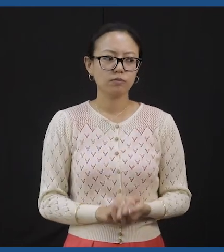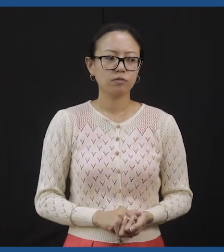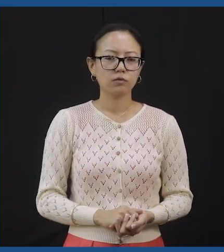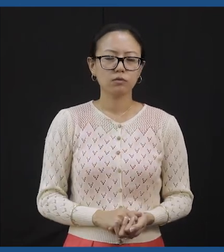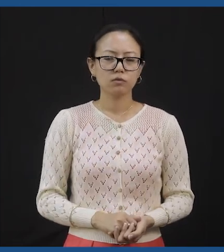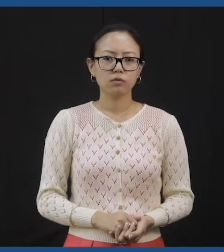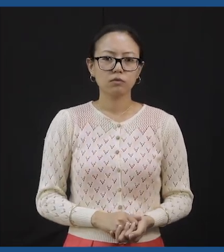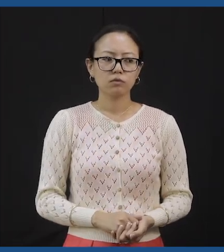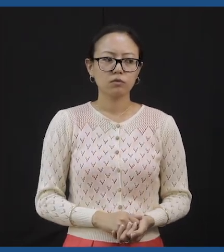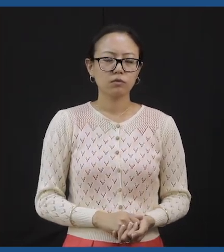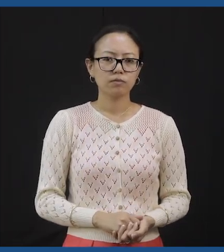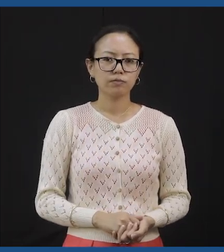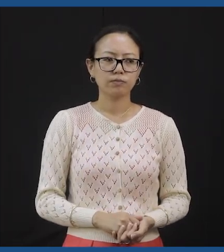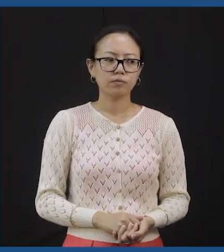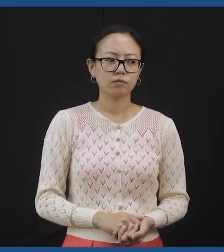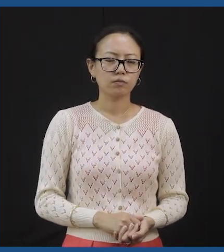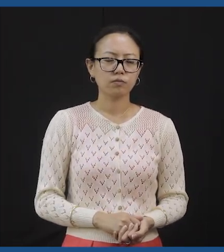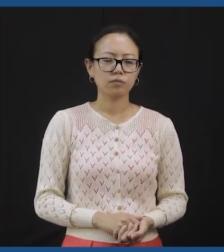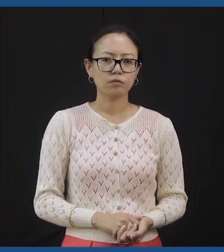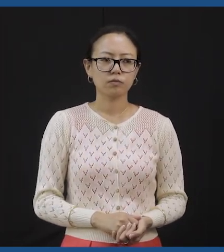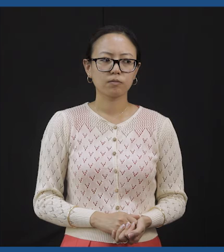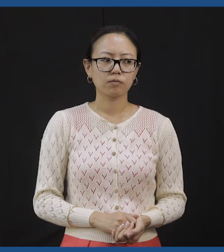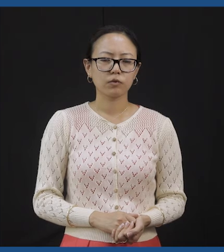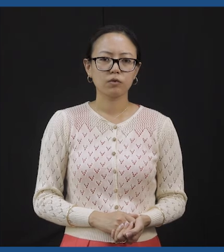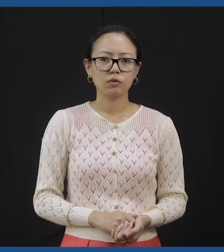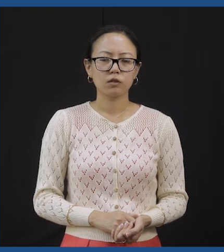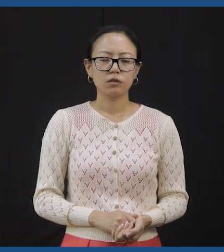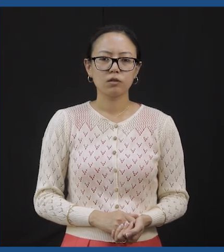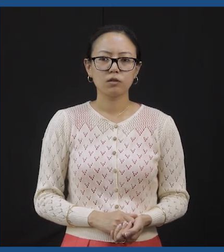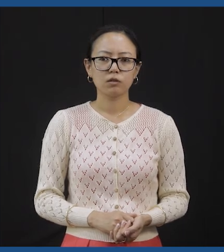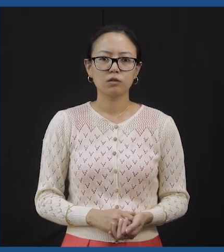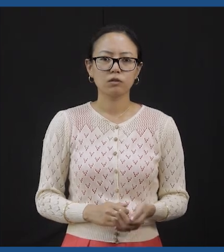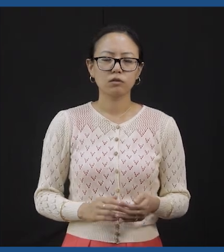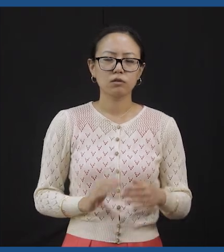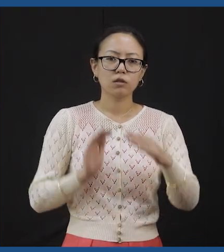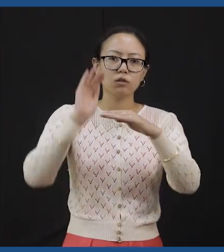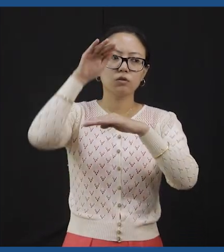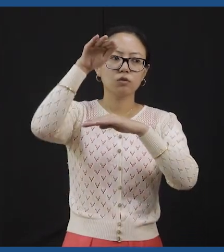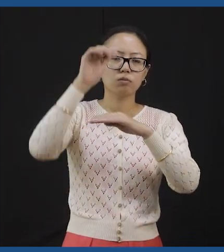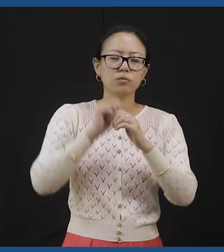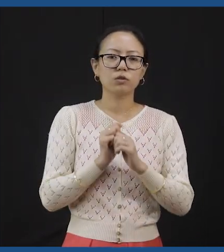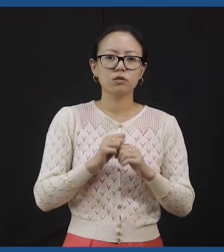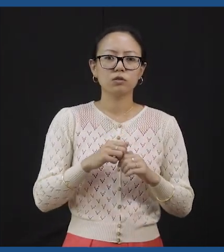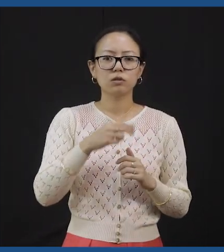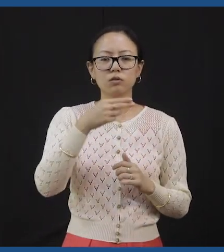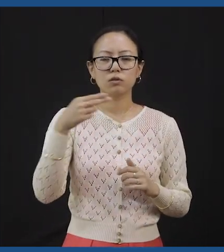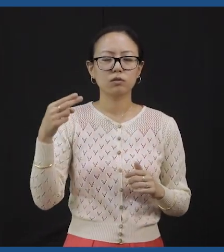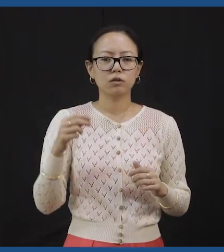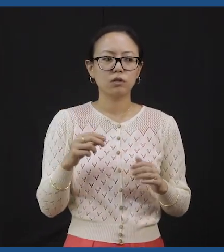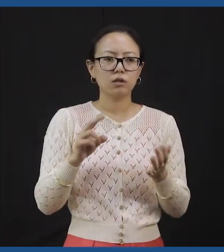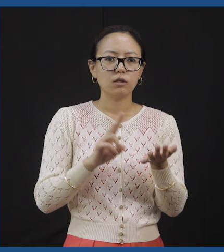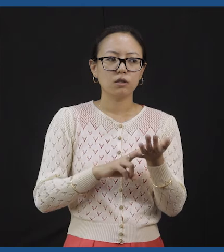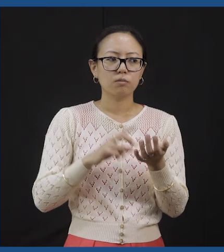See, subtract and check your answers. Here, the number at the top is called minuend. The number at the top is called minuend.